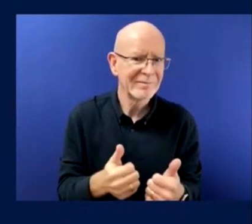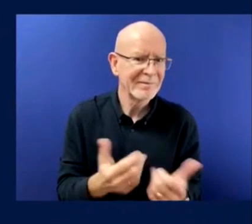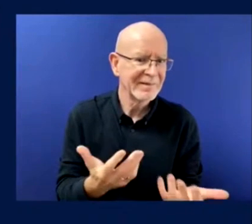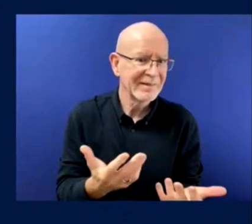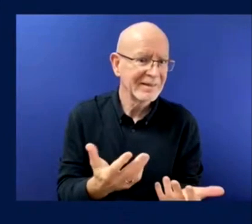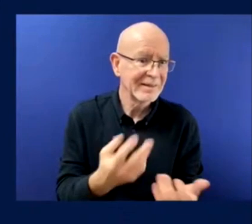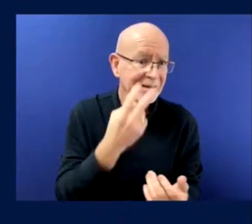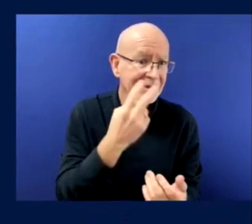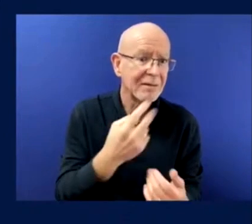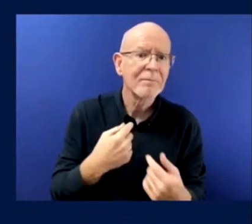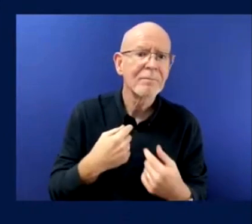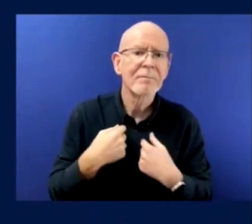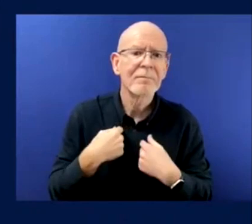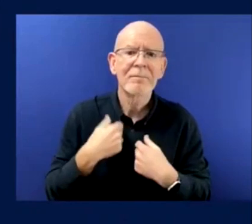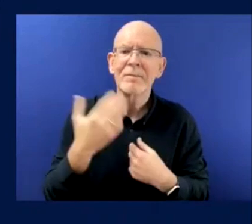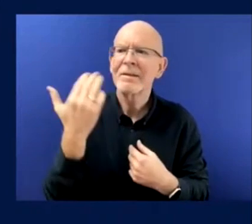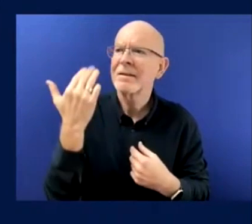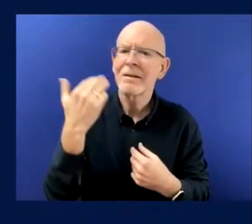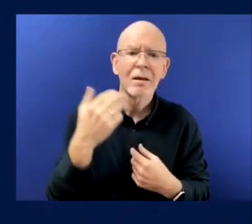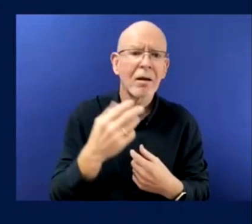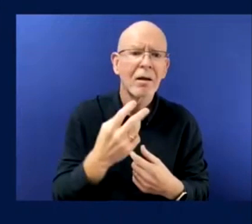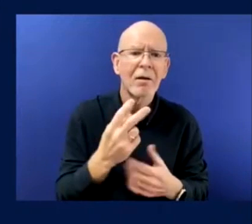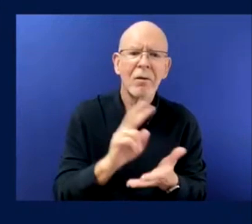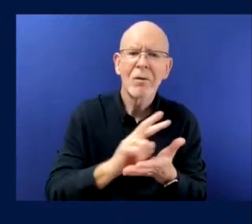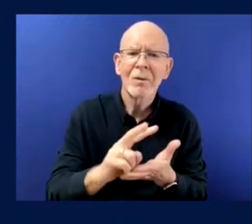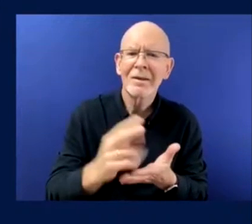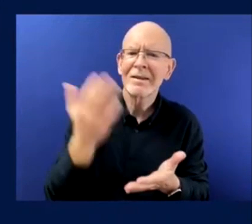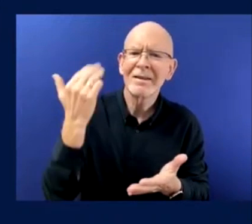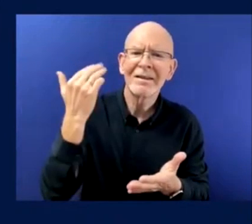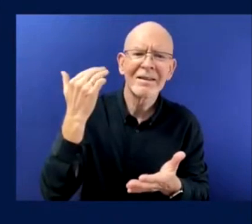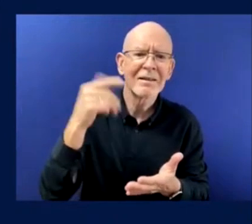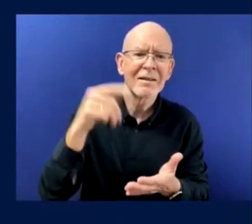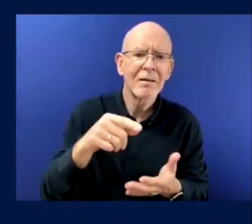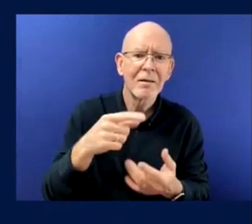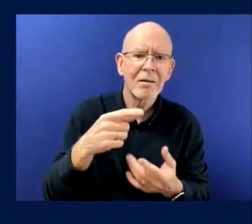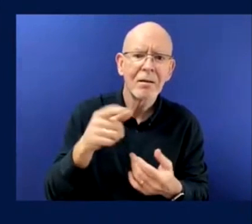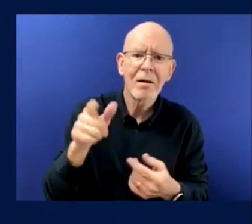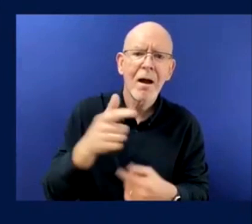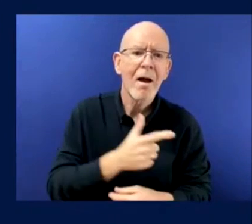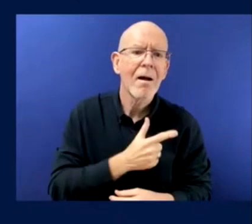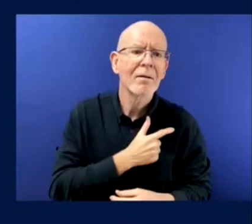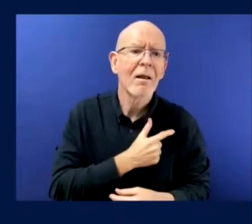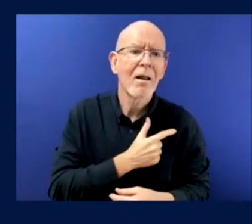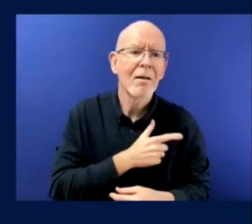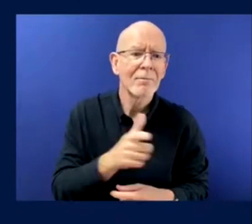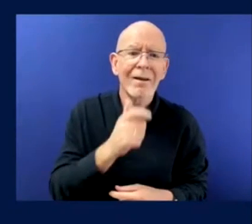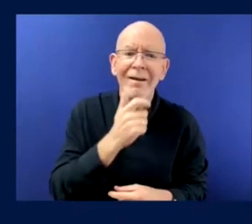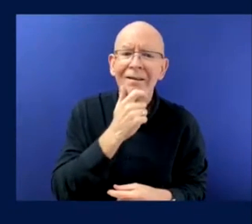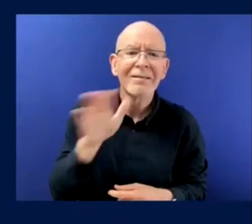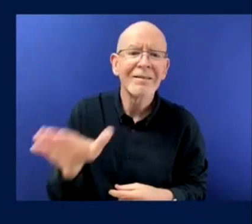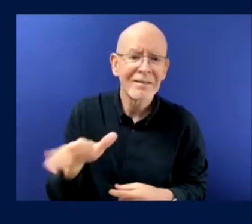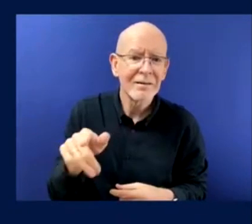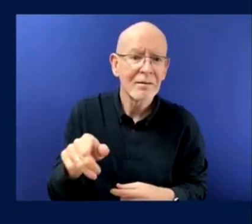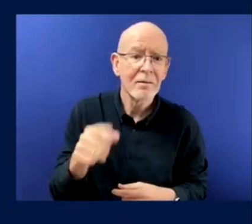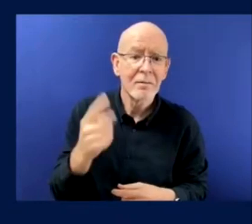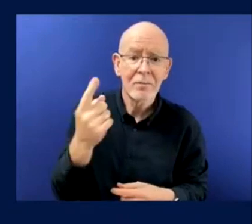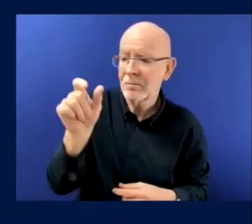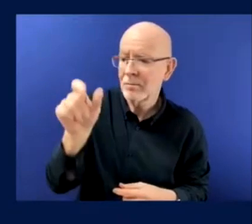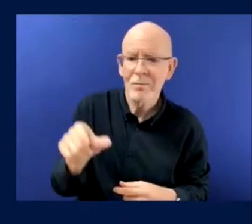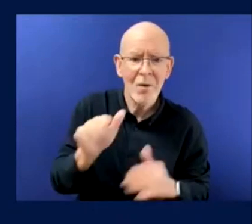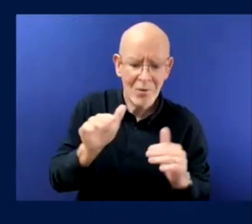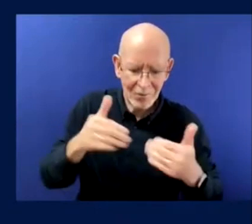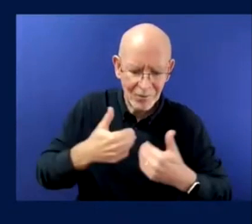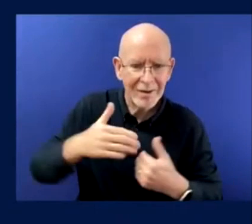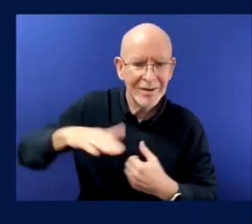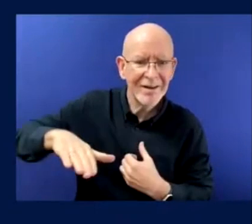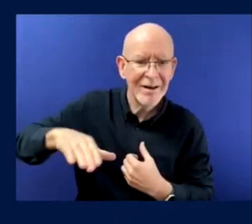20 minutes, and a steward noticed they were leaving, approached them, asked them why,